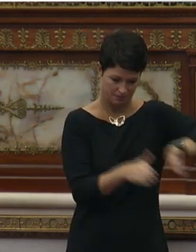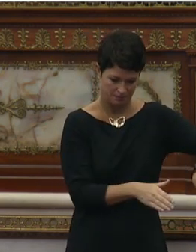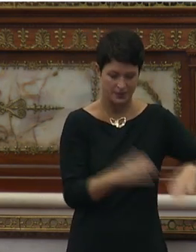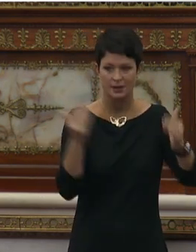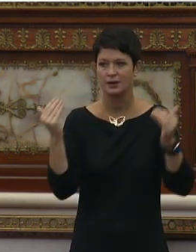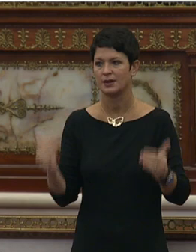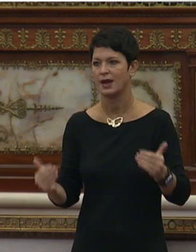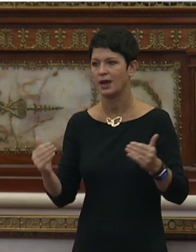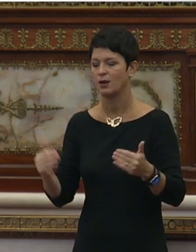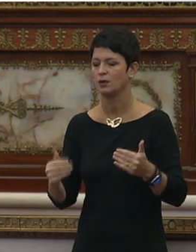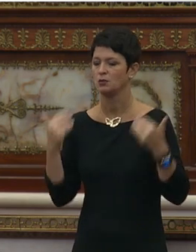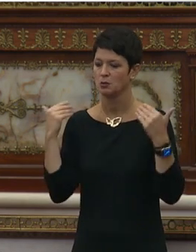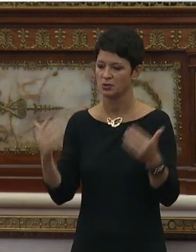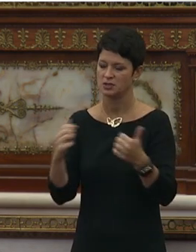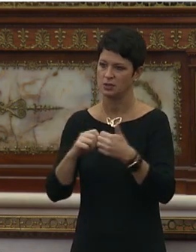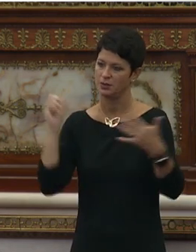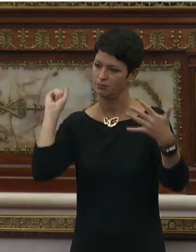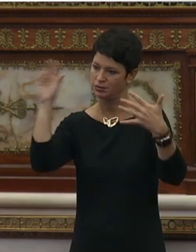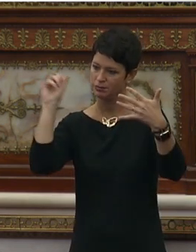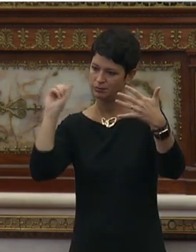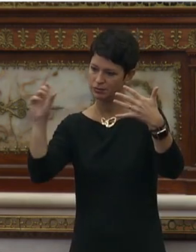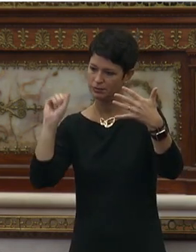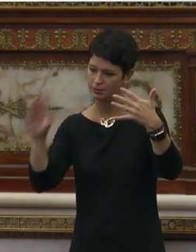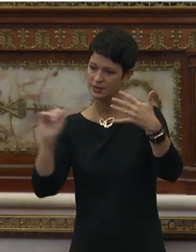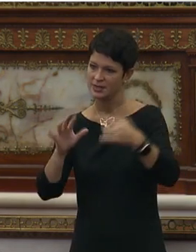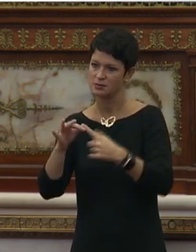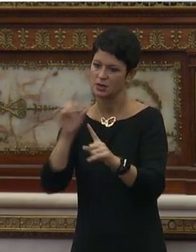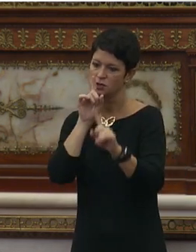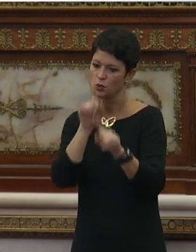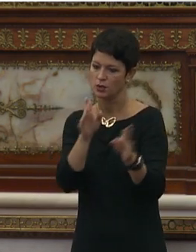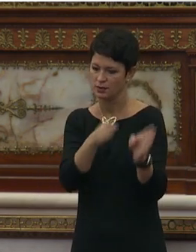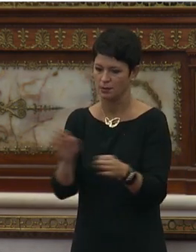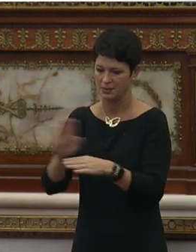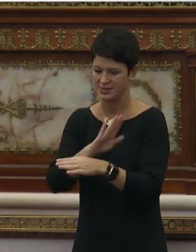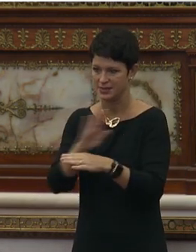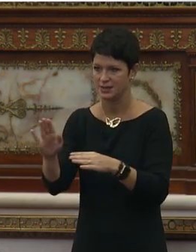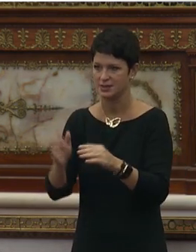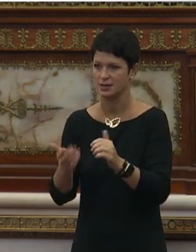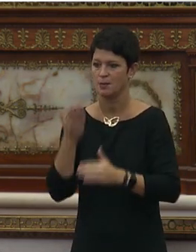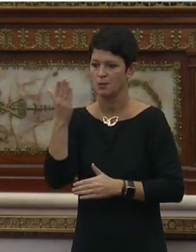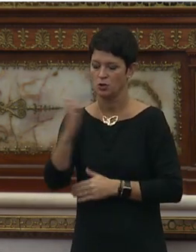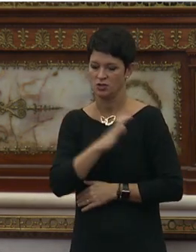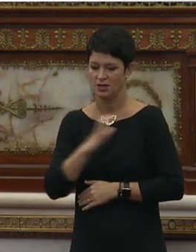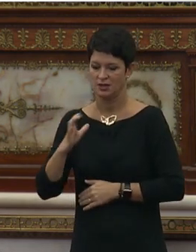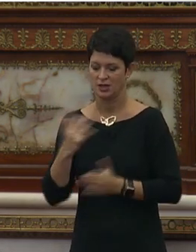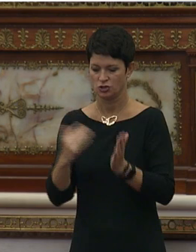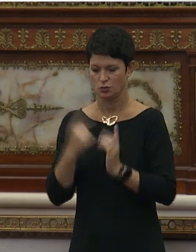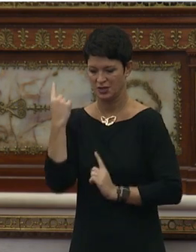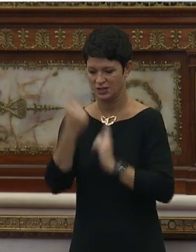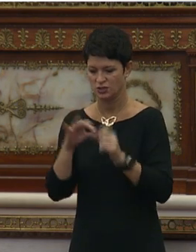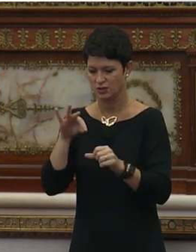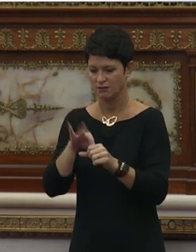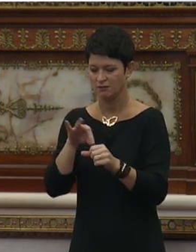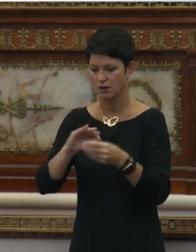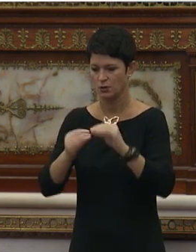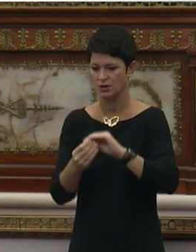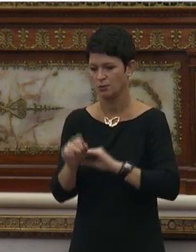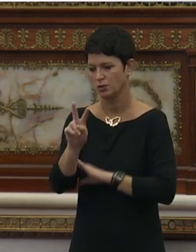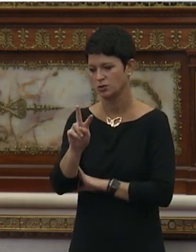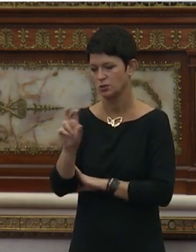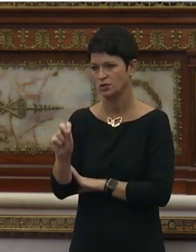now proceed under a special order of business. A motion that council reconsider the vote by which Bill Number